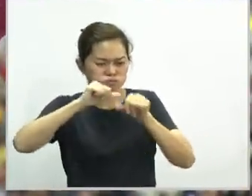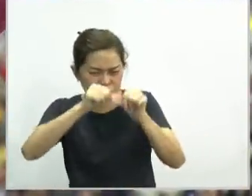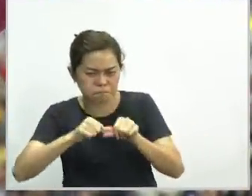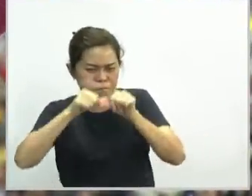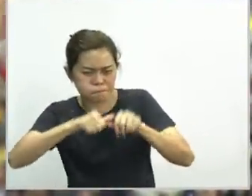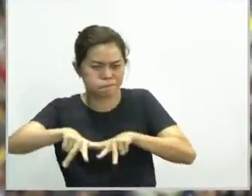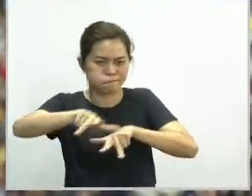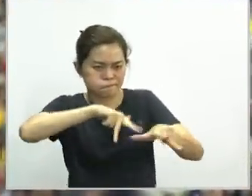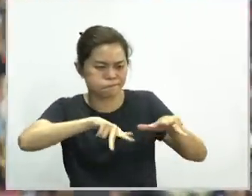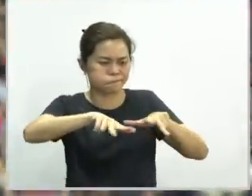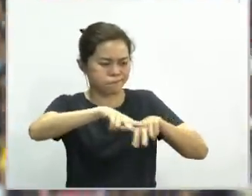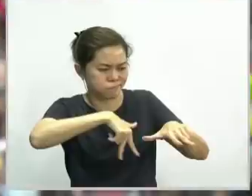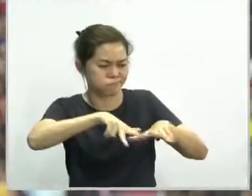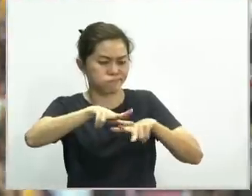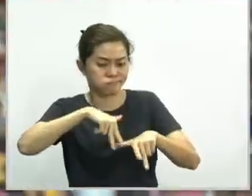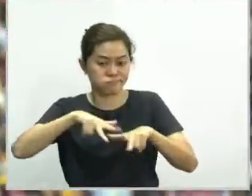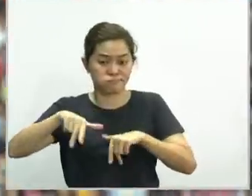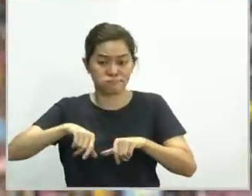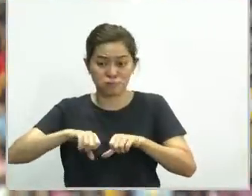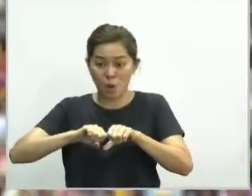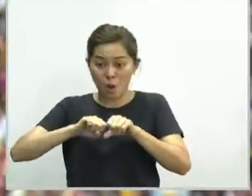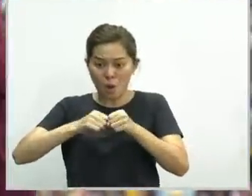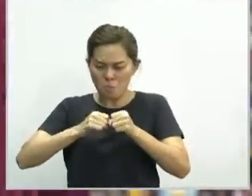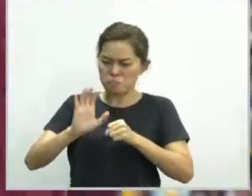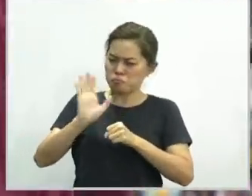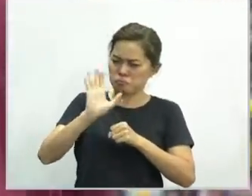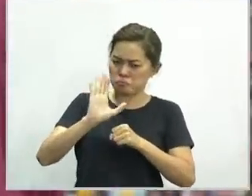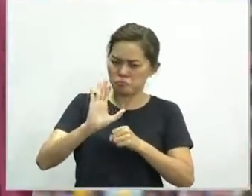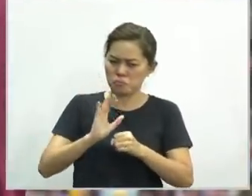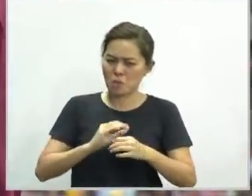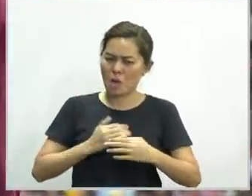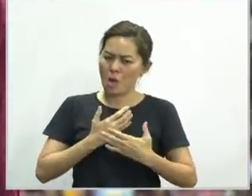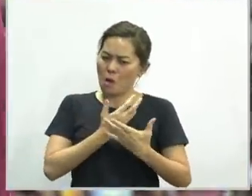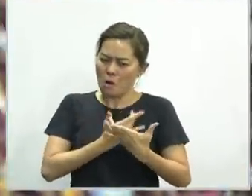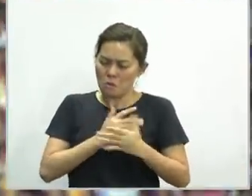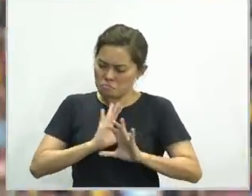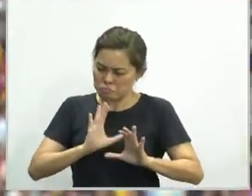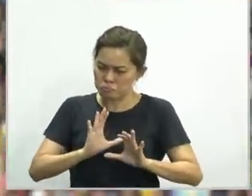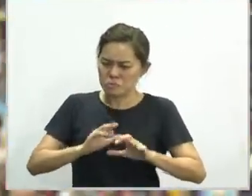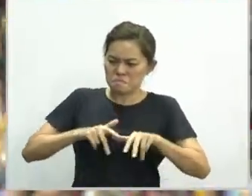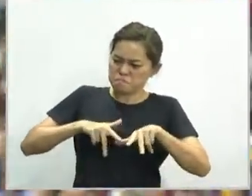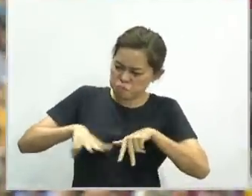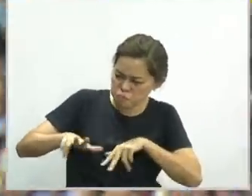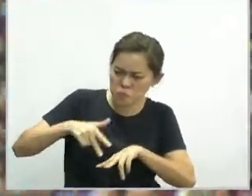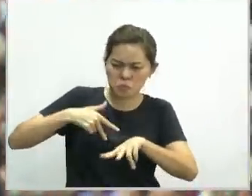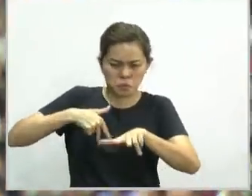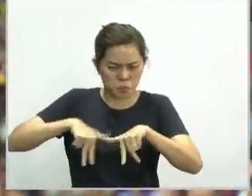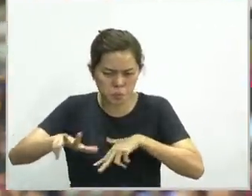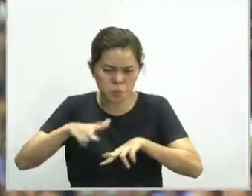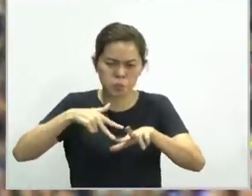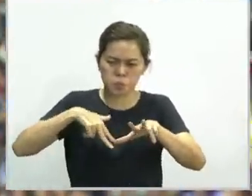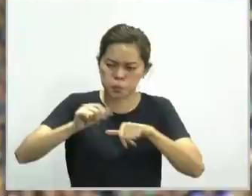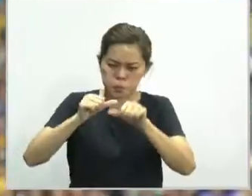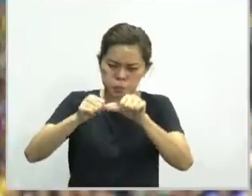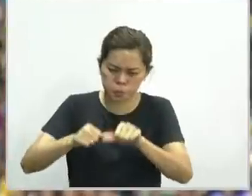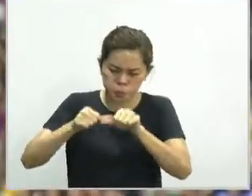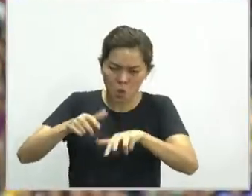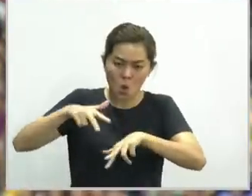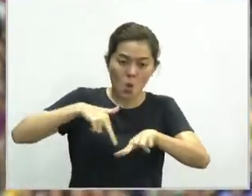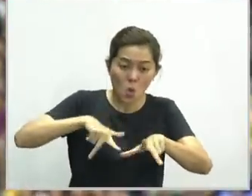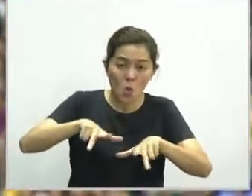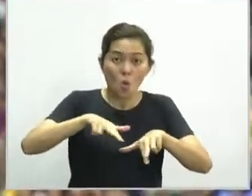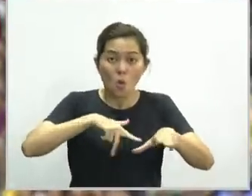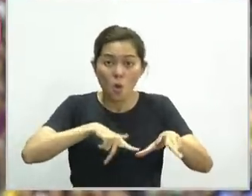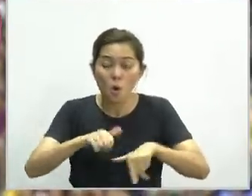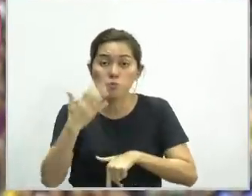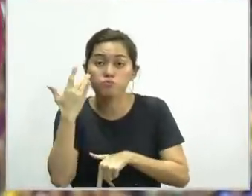persisted. He didn't take a pause. He didn't take a break. He kept going. He kept going because he